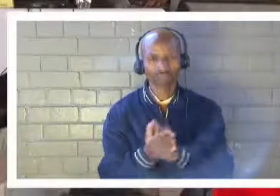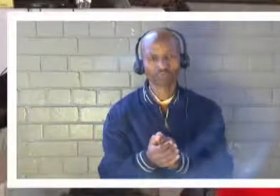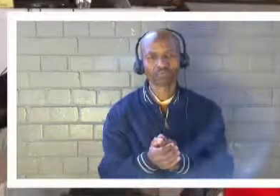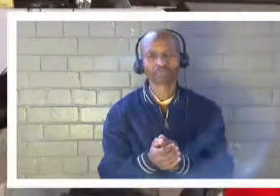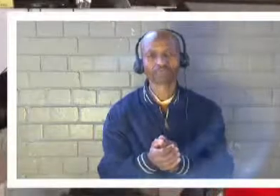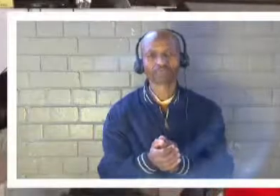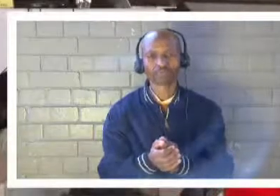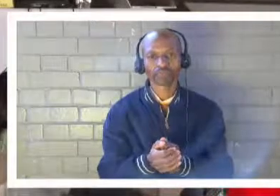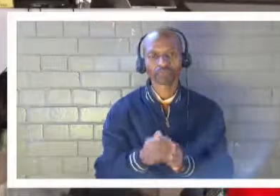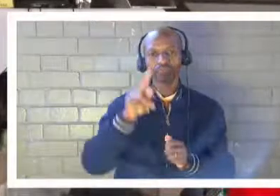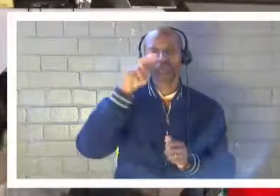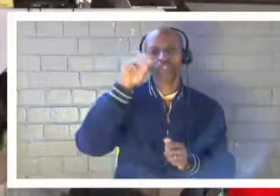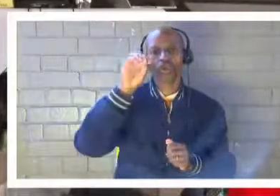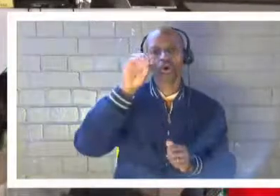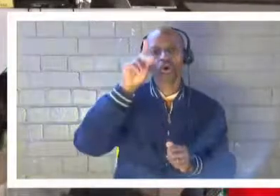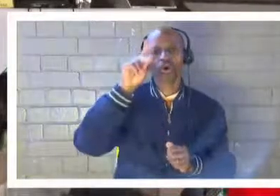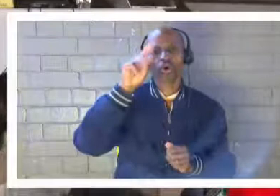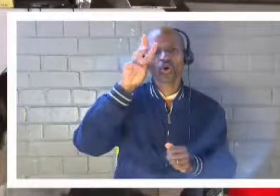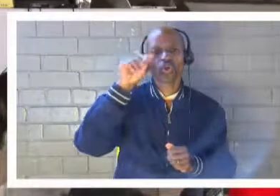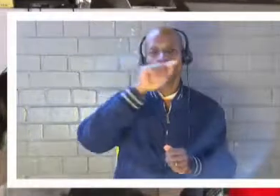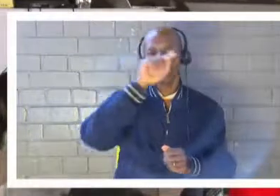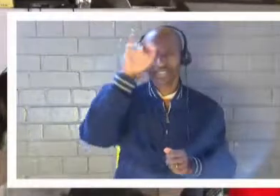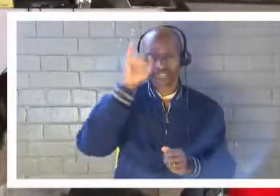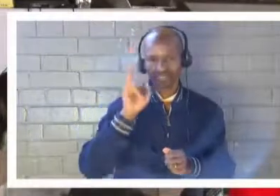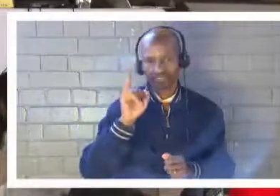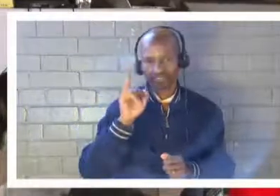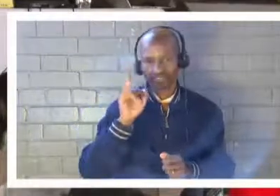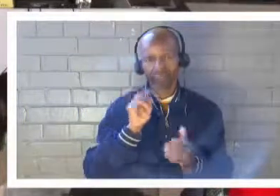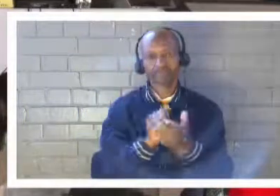Ms. Nokwas.